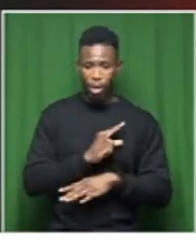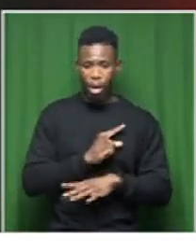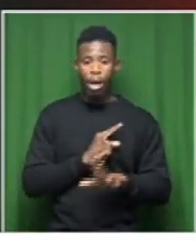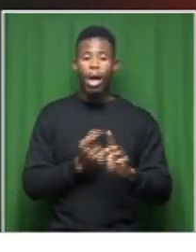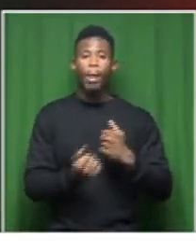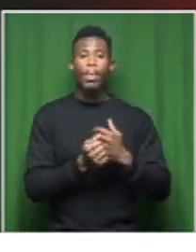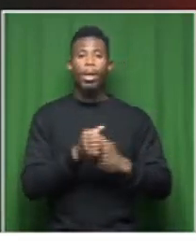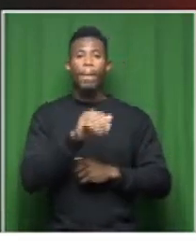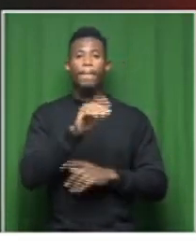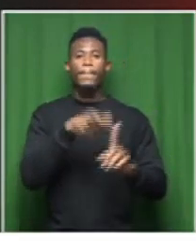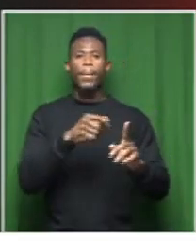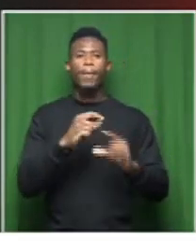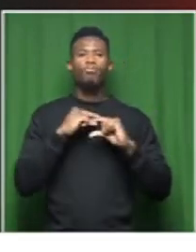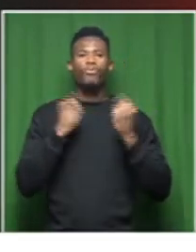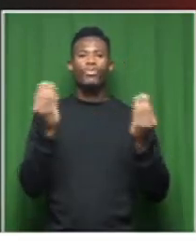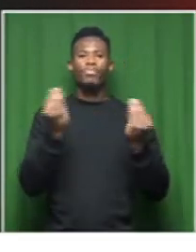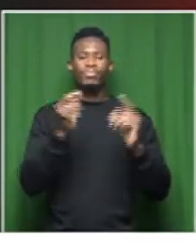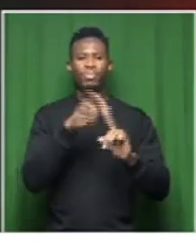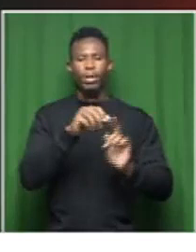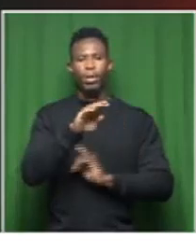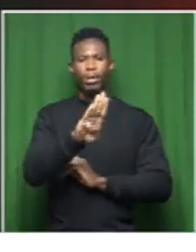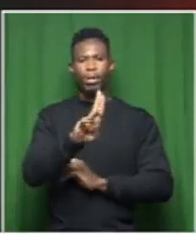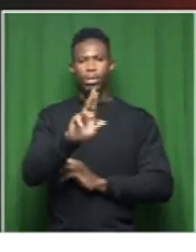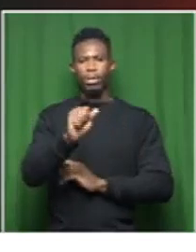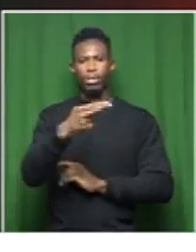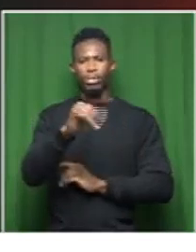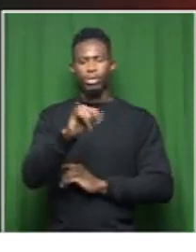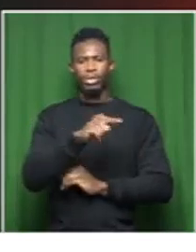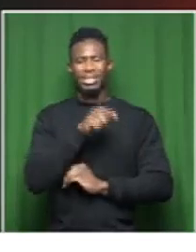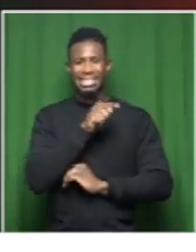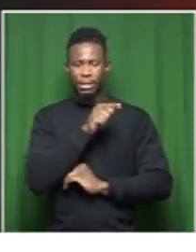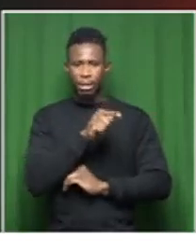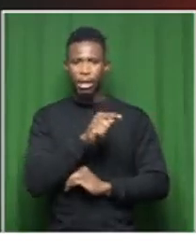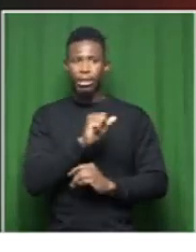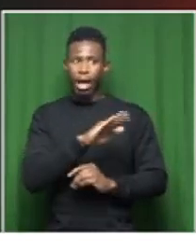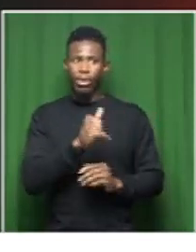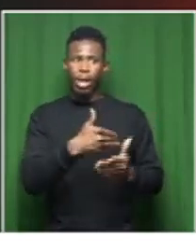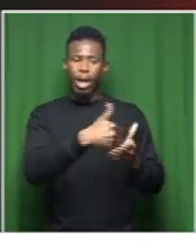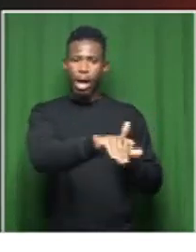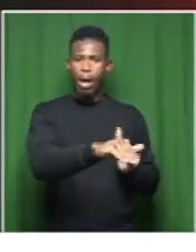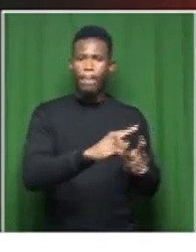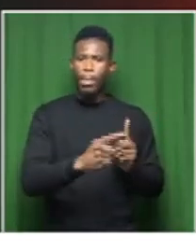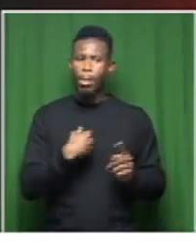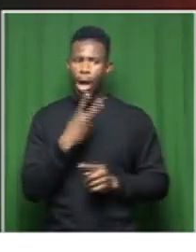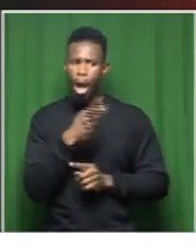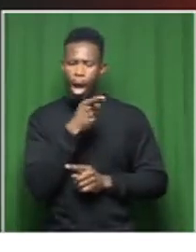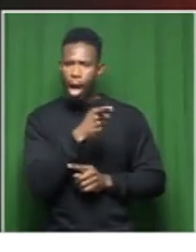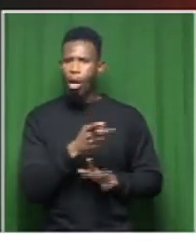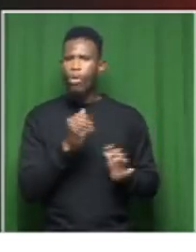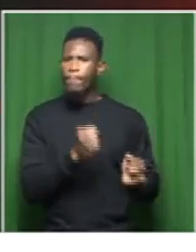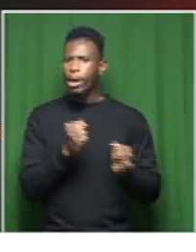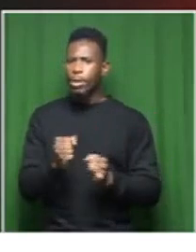Bushiri escaped from South Africa. And I discovered that he was actually a permanent resident, him and his wife and the